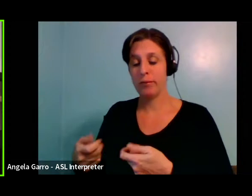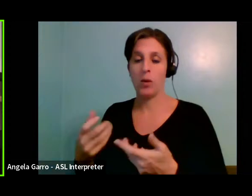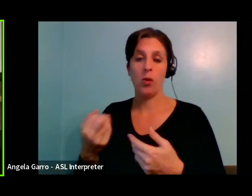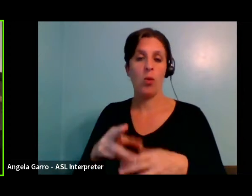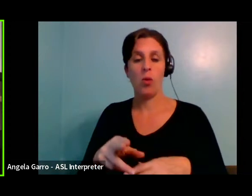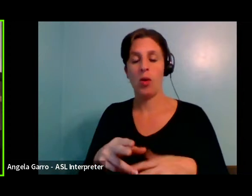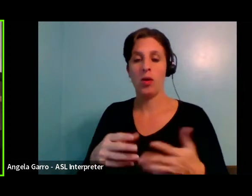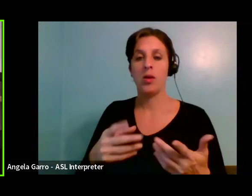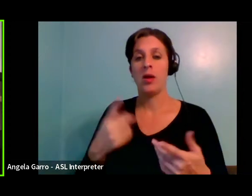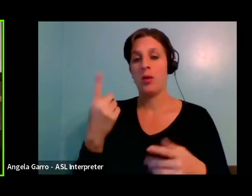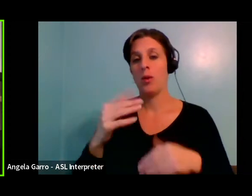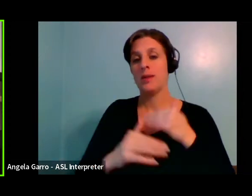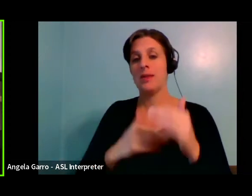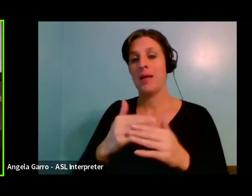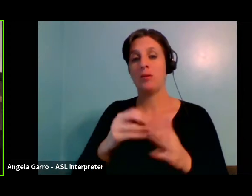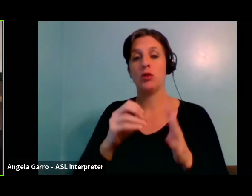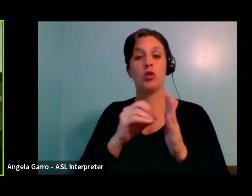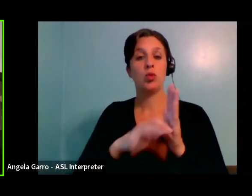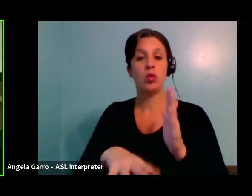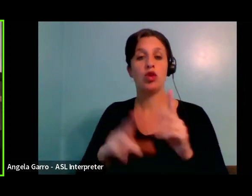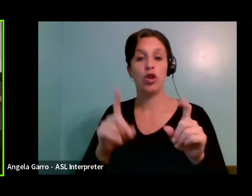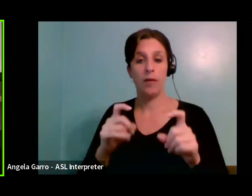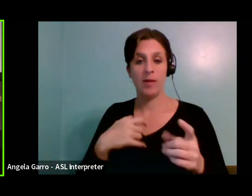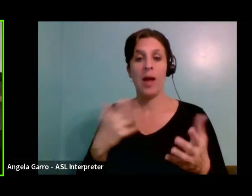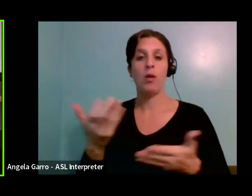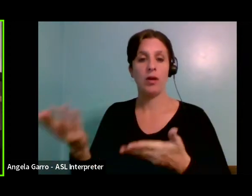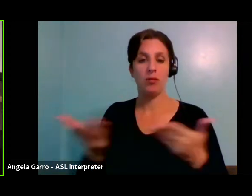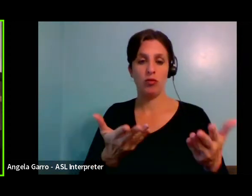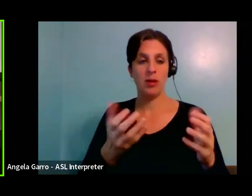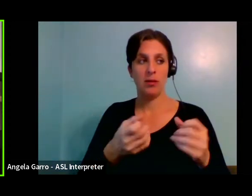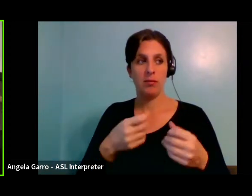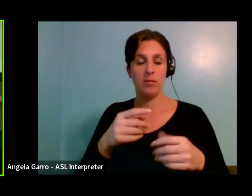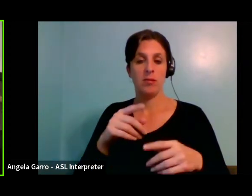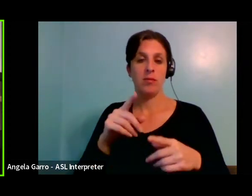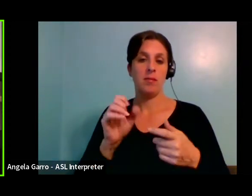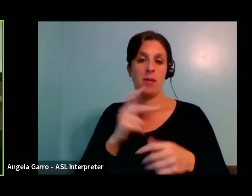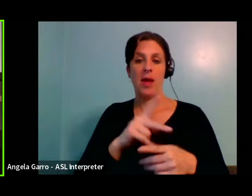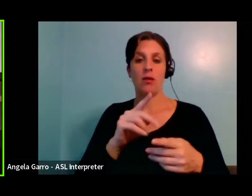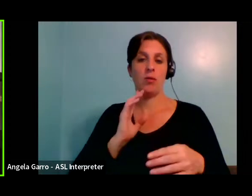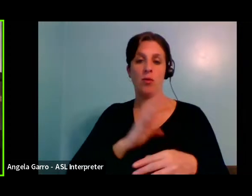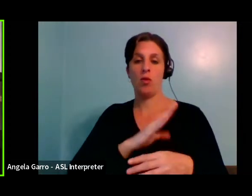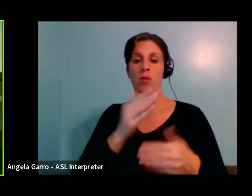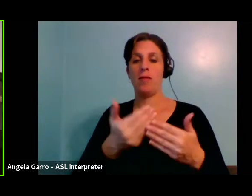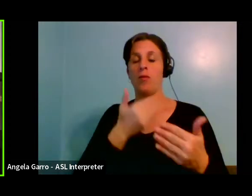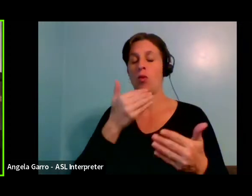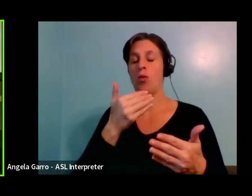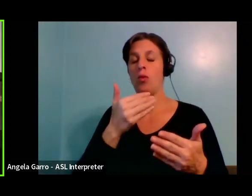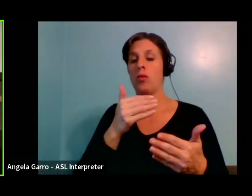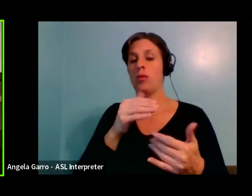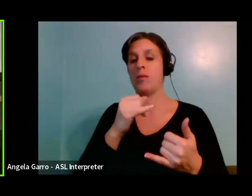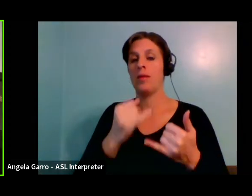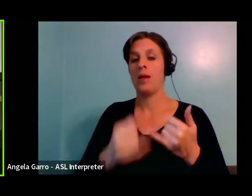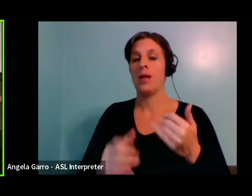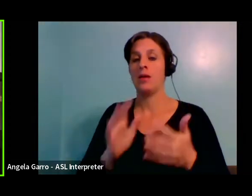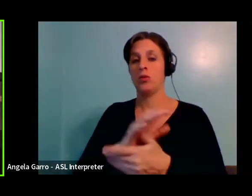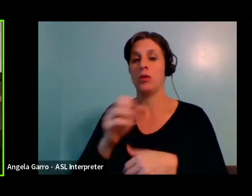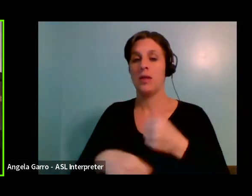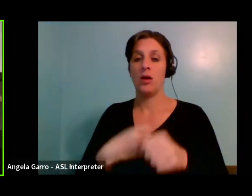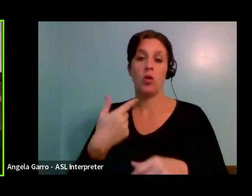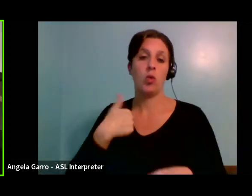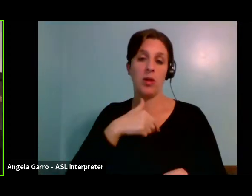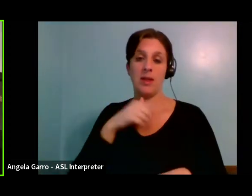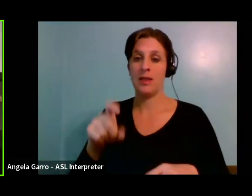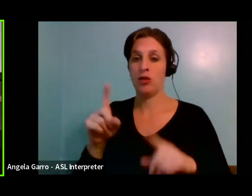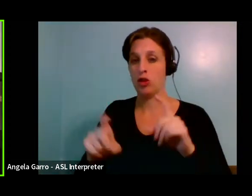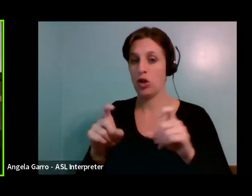is student surveys, and I'd like to bring that back to the board before the end of the school year. We need to survey